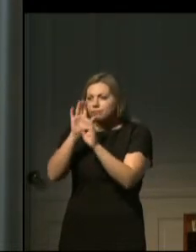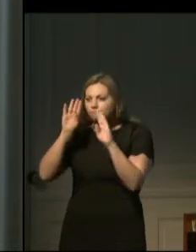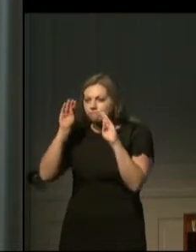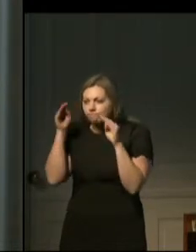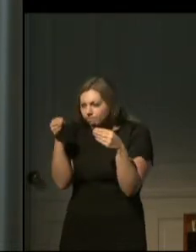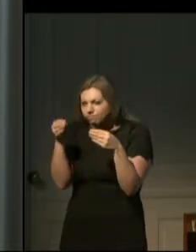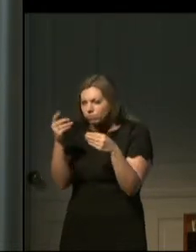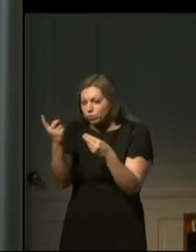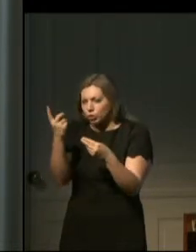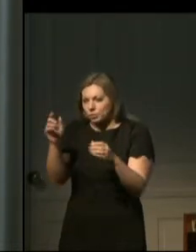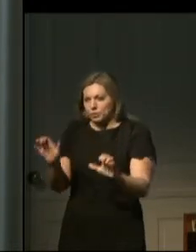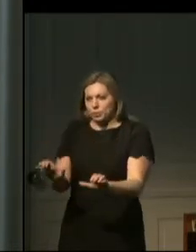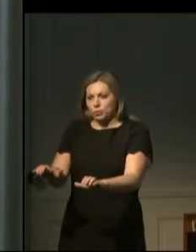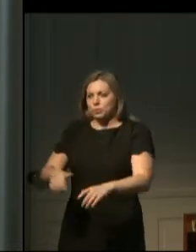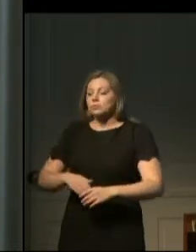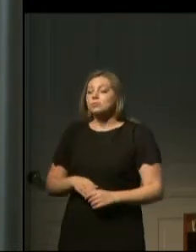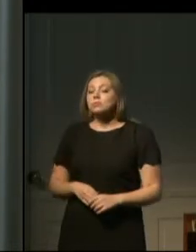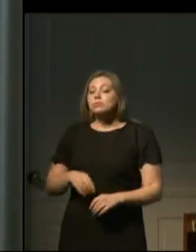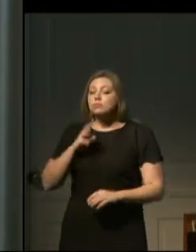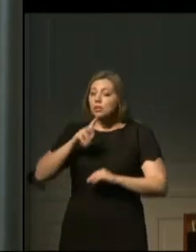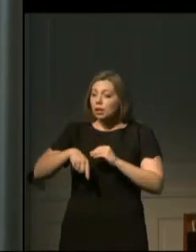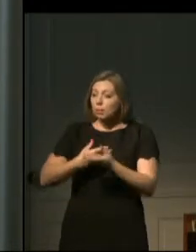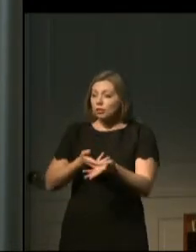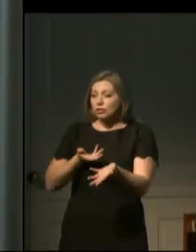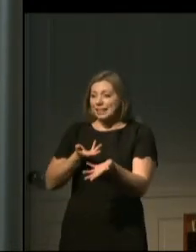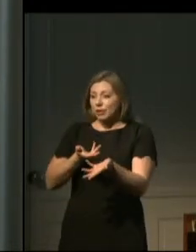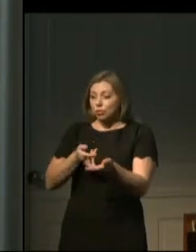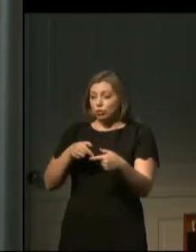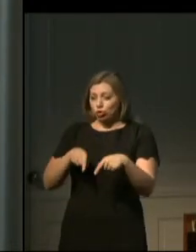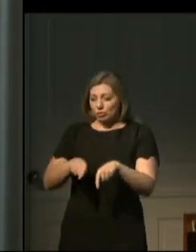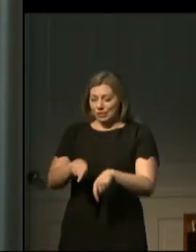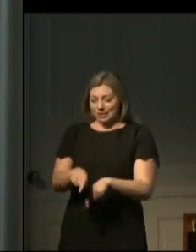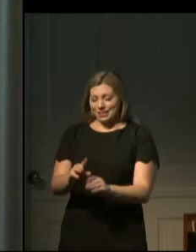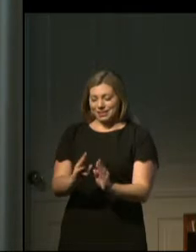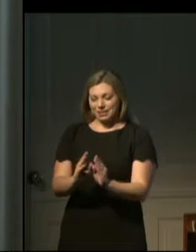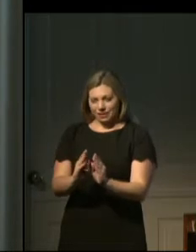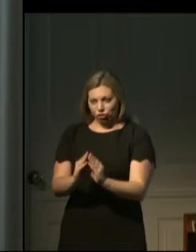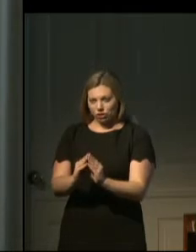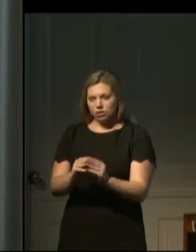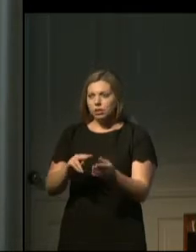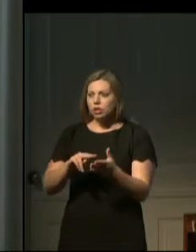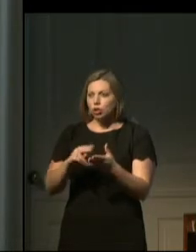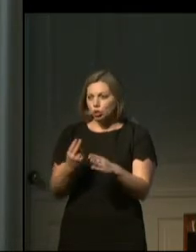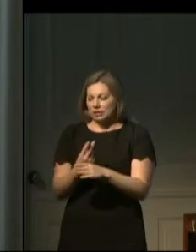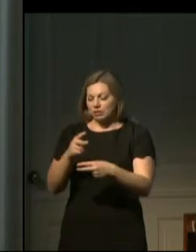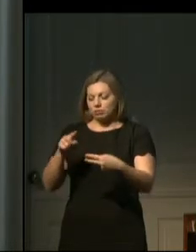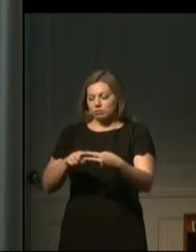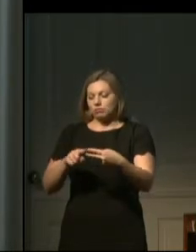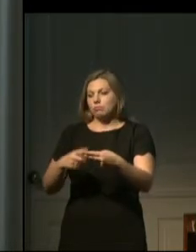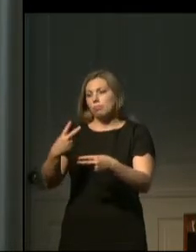something. And we're going to talk about engagement during this session using both of those meanings.